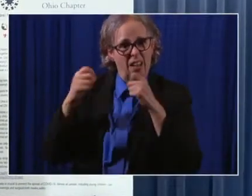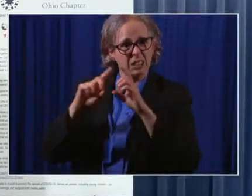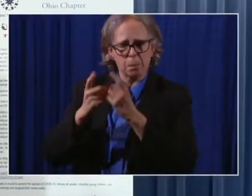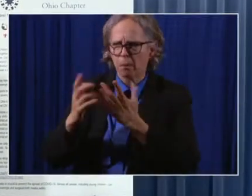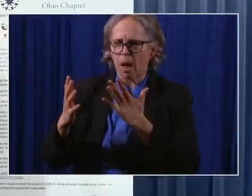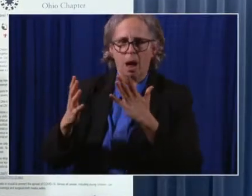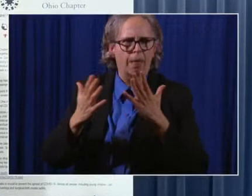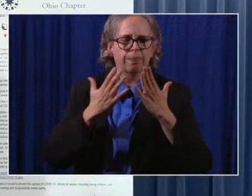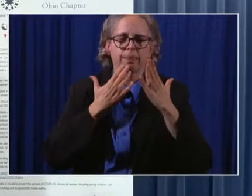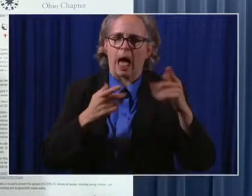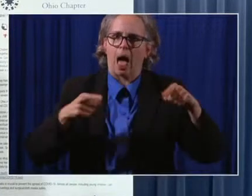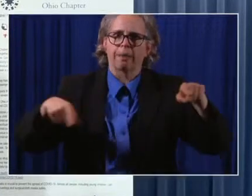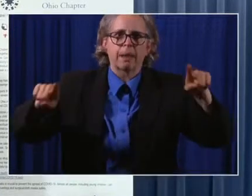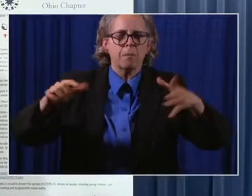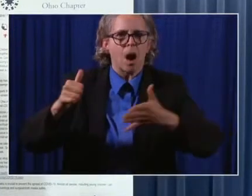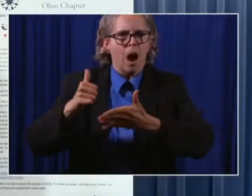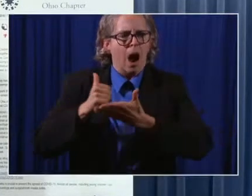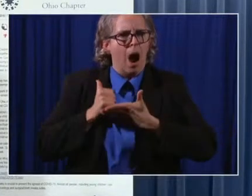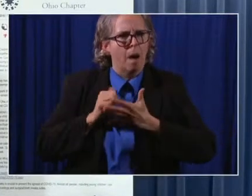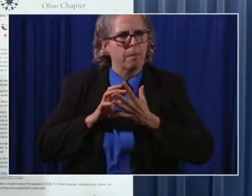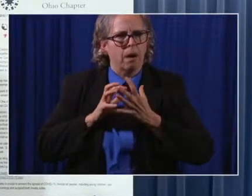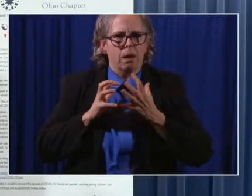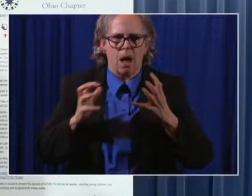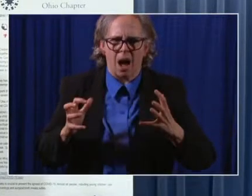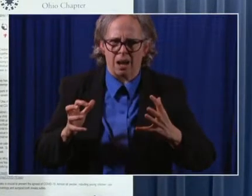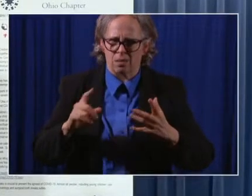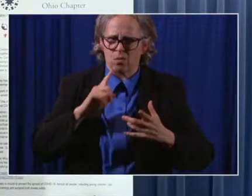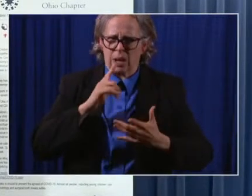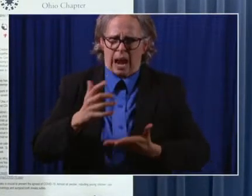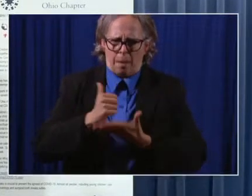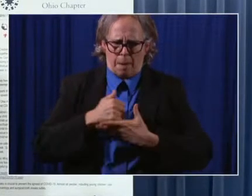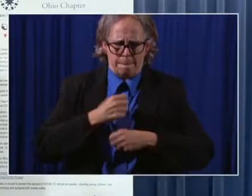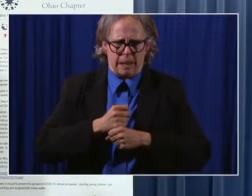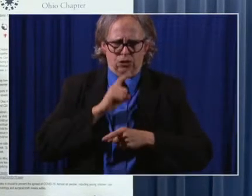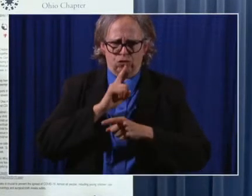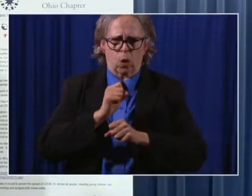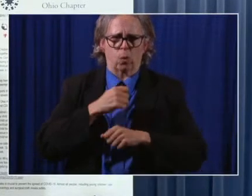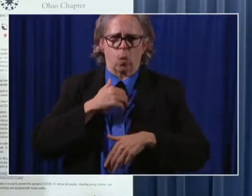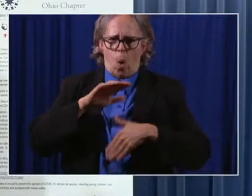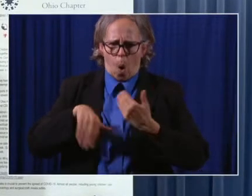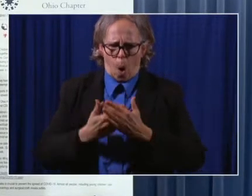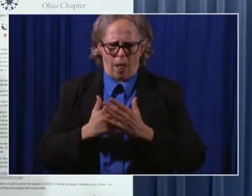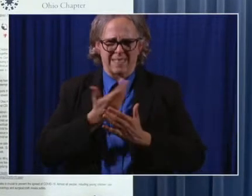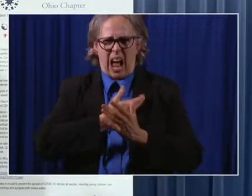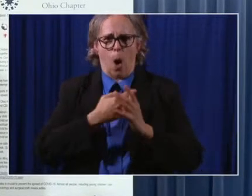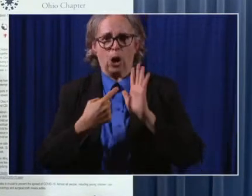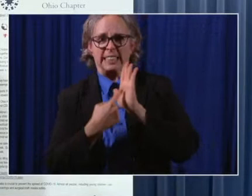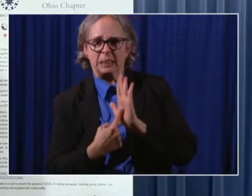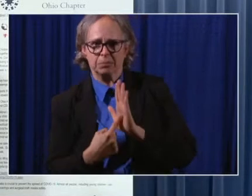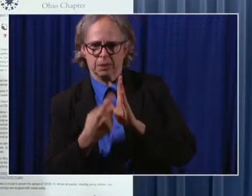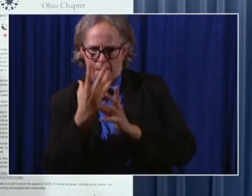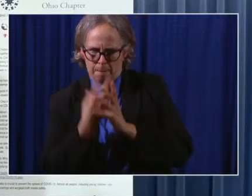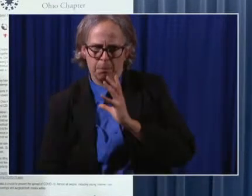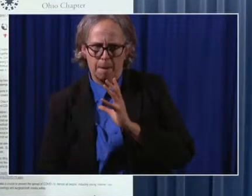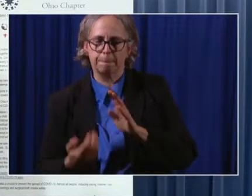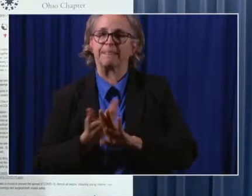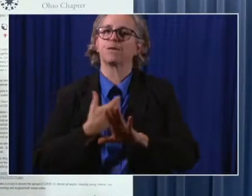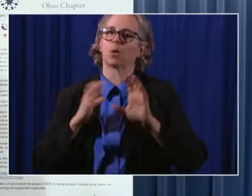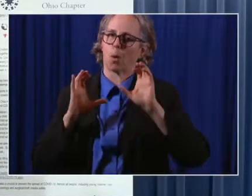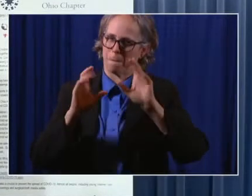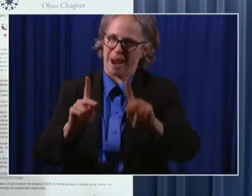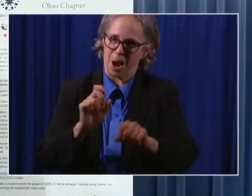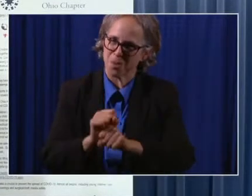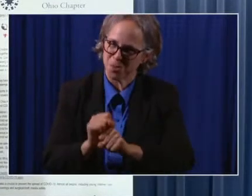it was making sure that we were symptom free. Obviously before we came back to work, and what we're learning,